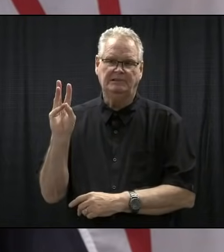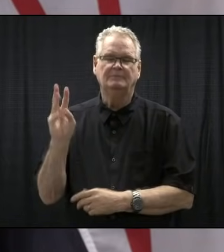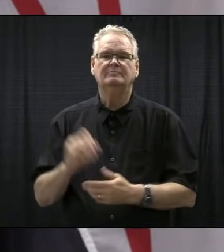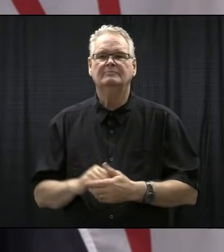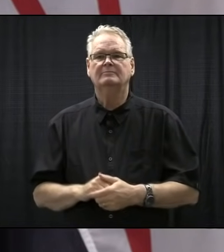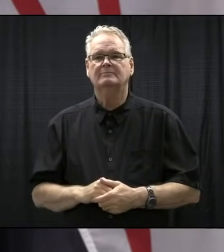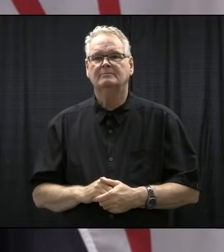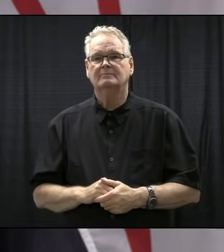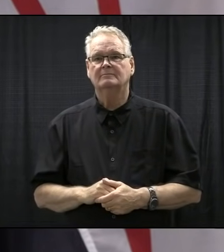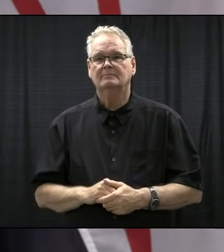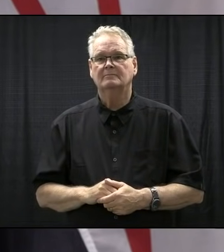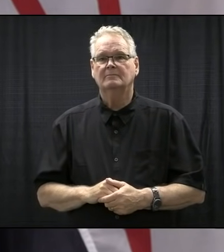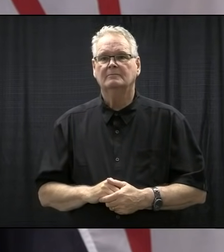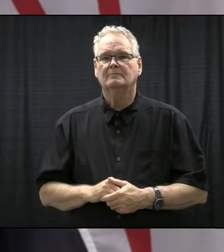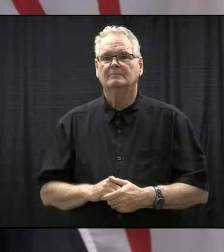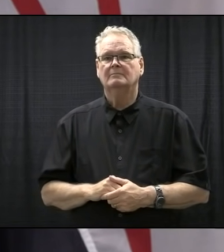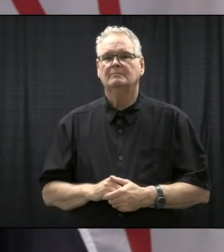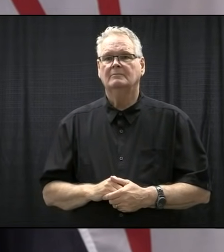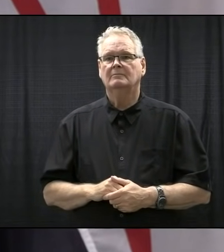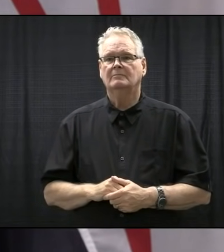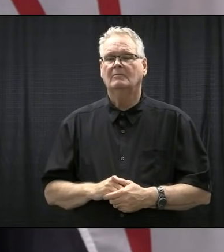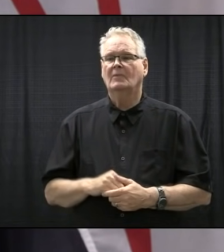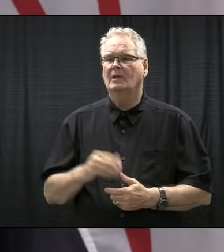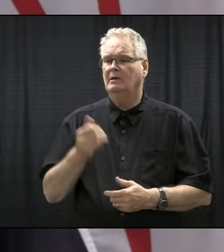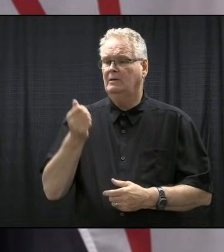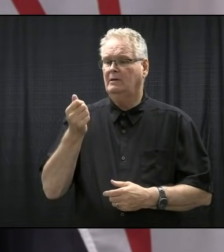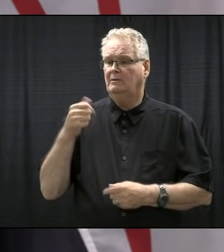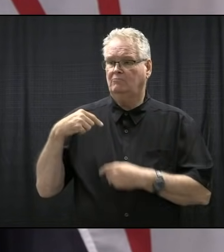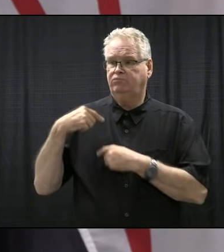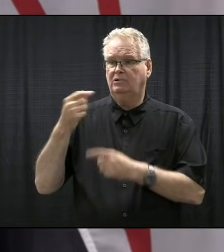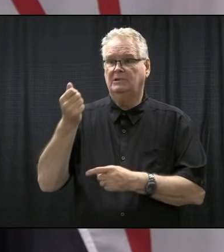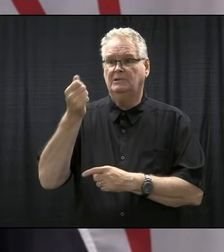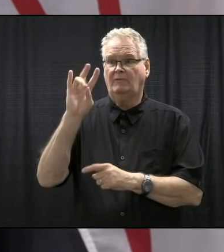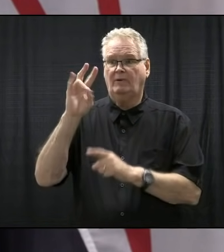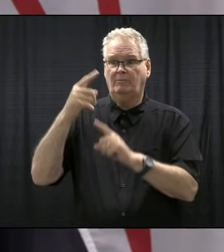and your communities. As restrictions continue to ease,